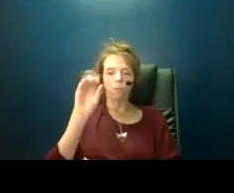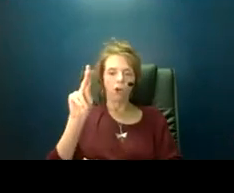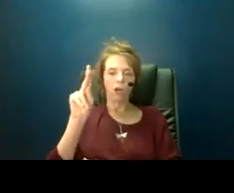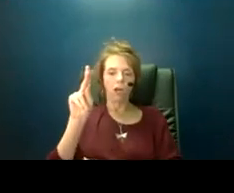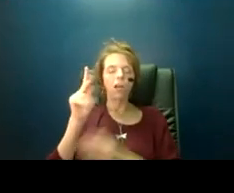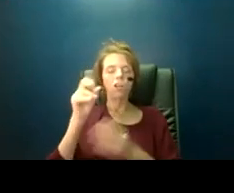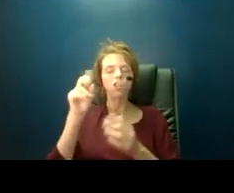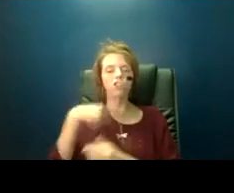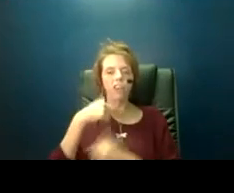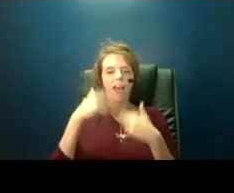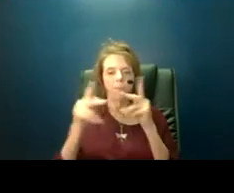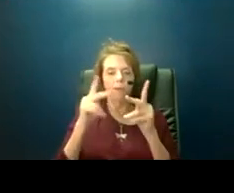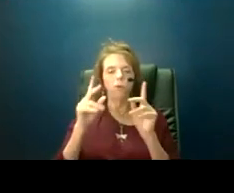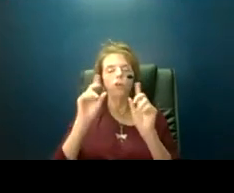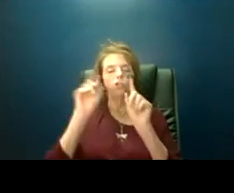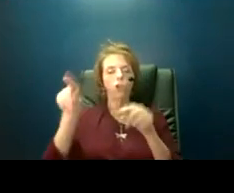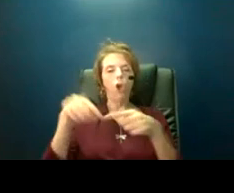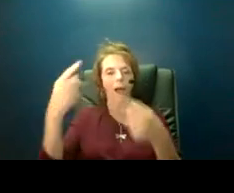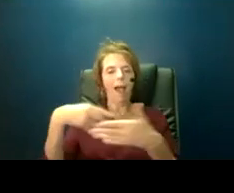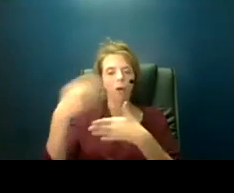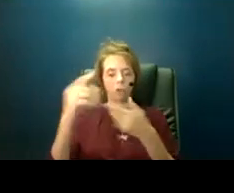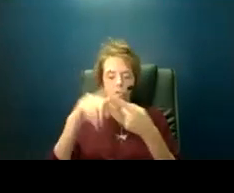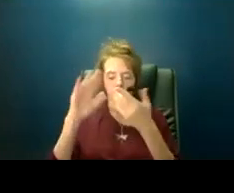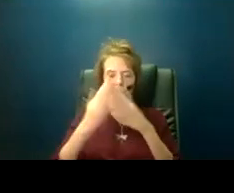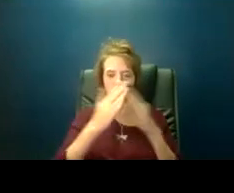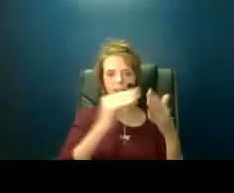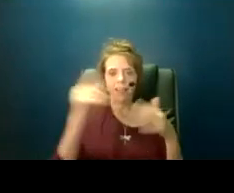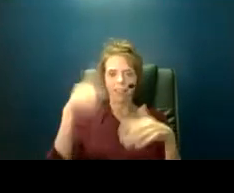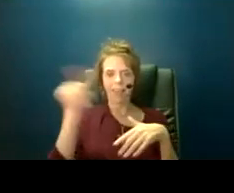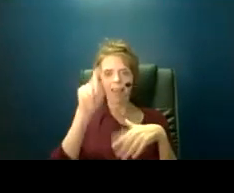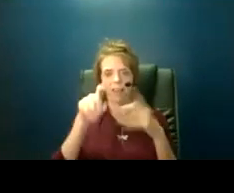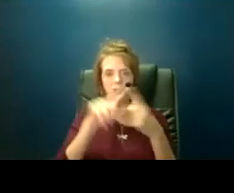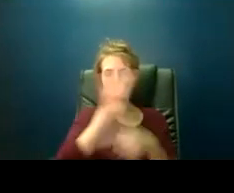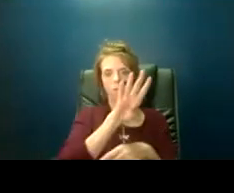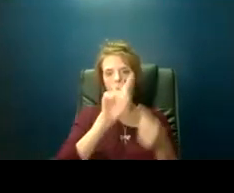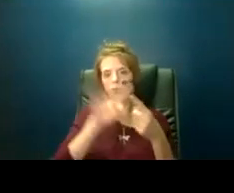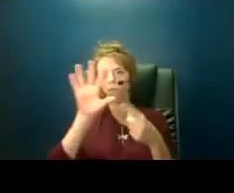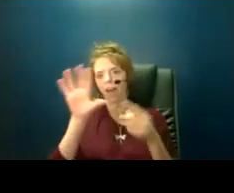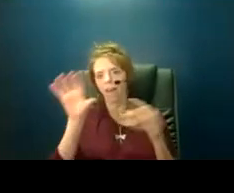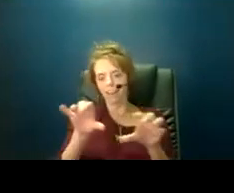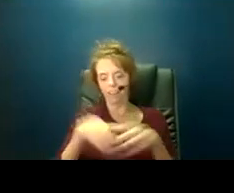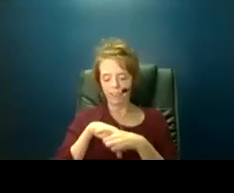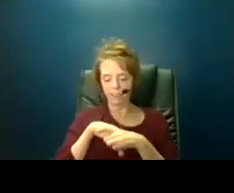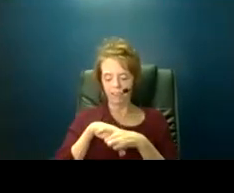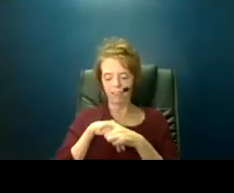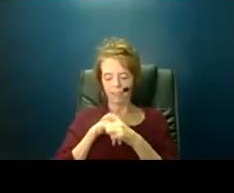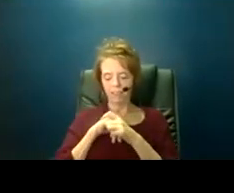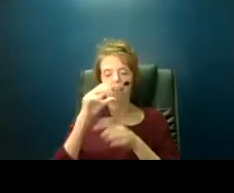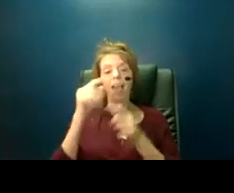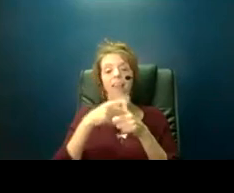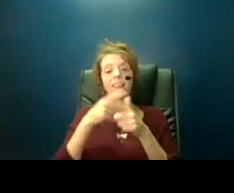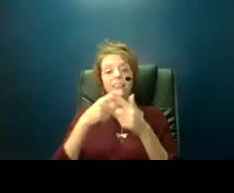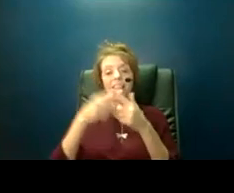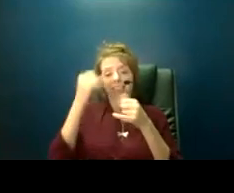There she had people go out in the community and they had to do 4 or 5 of those activities. And then the very